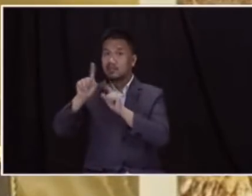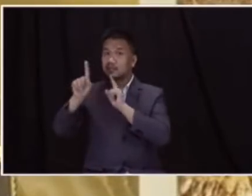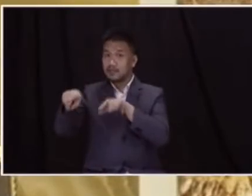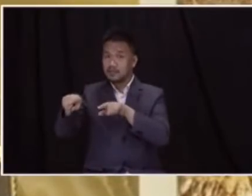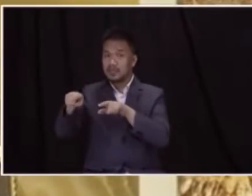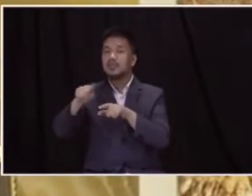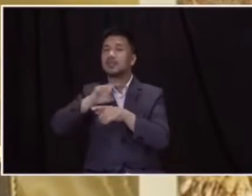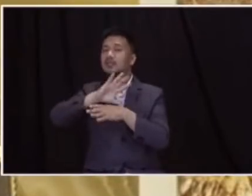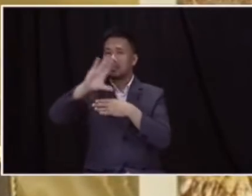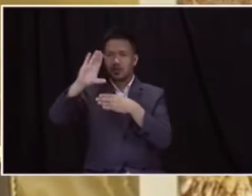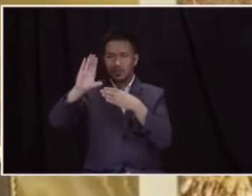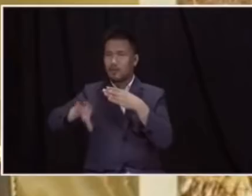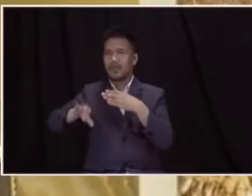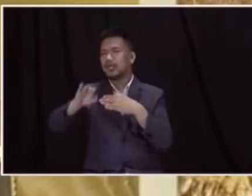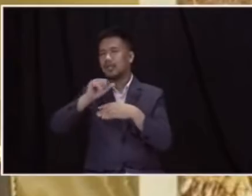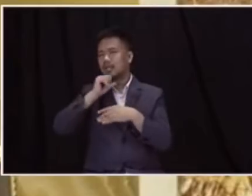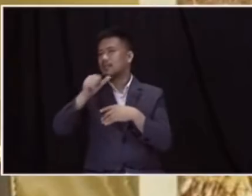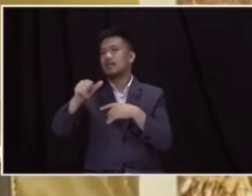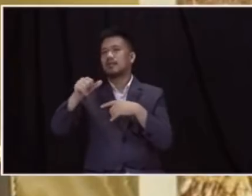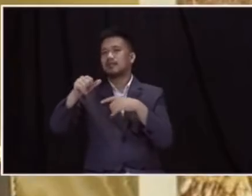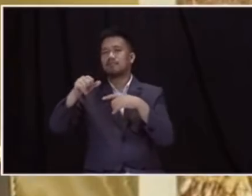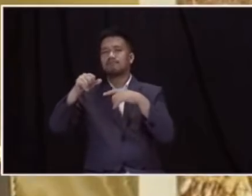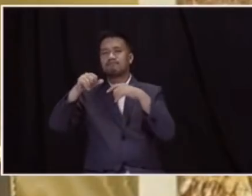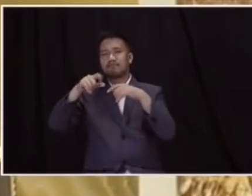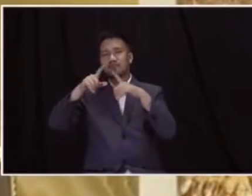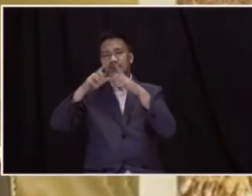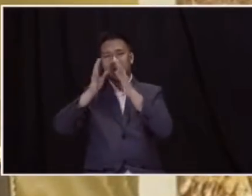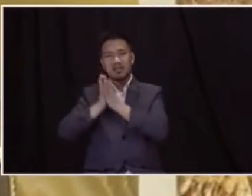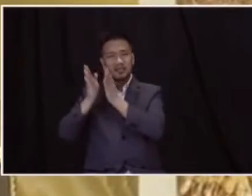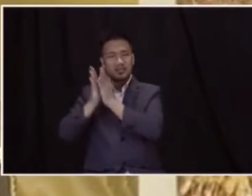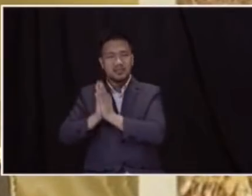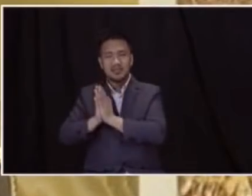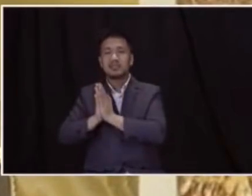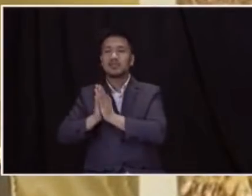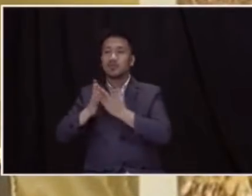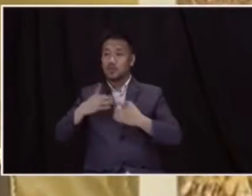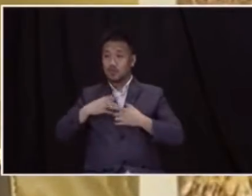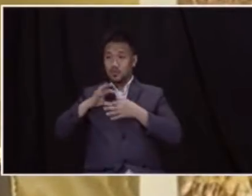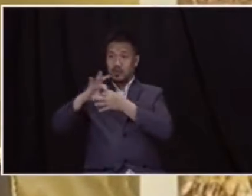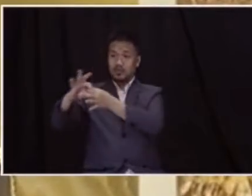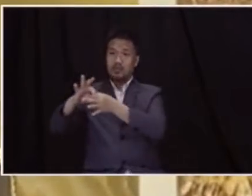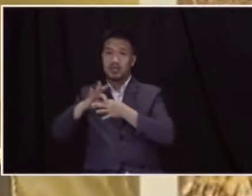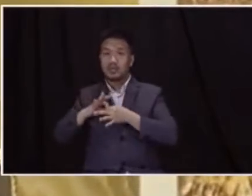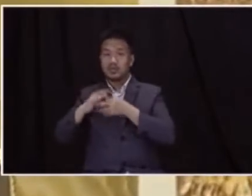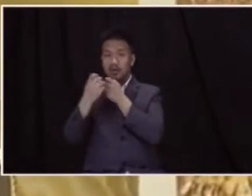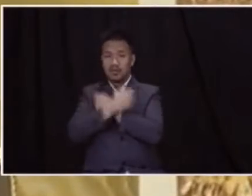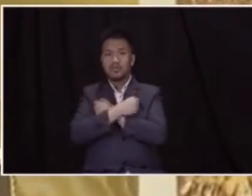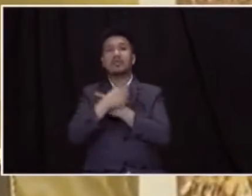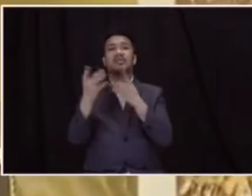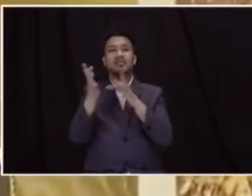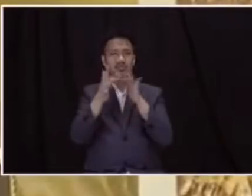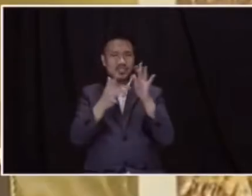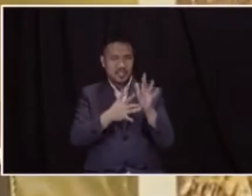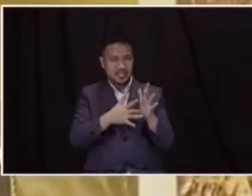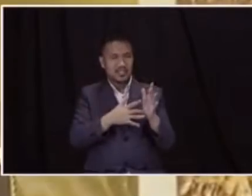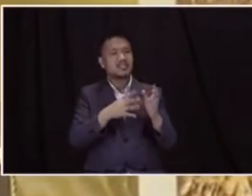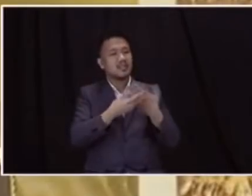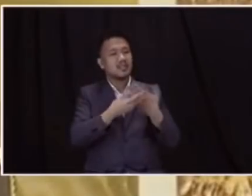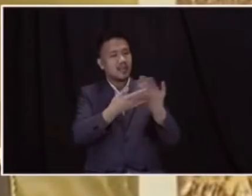after that total and unconditional commitment to love, did Jesus our Lord